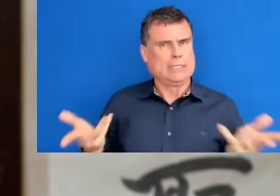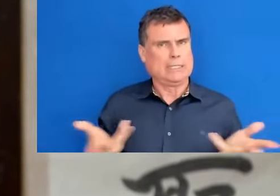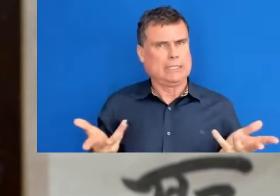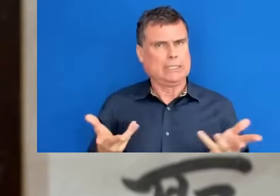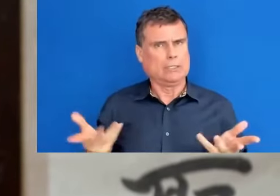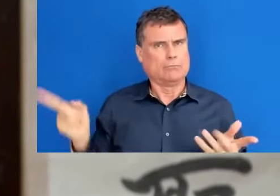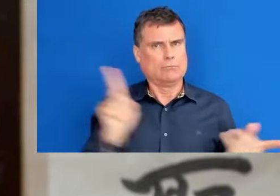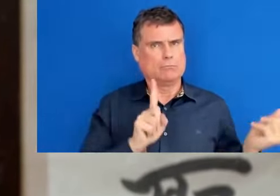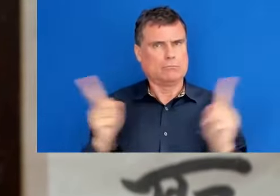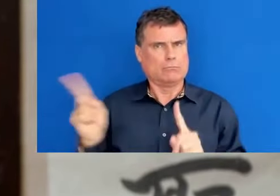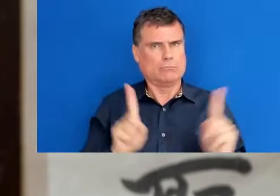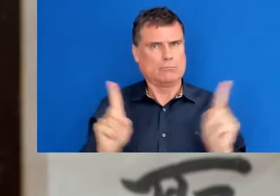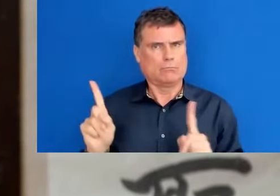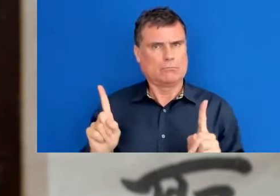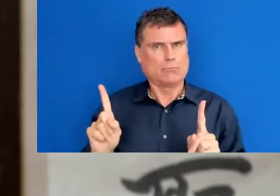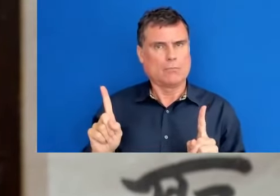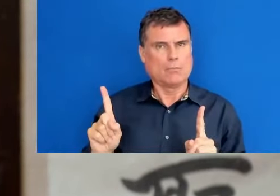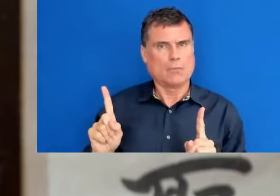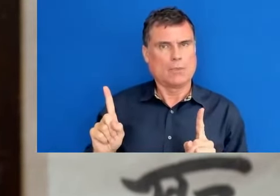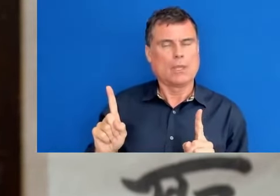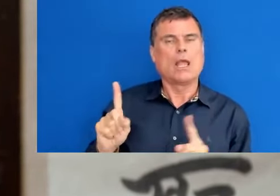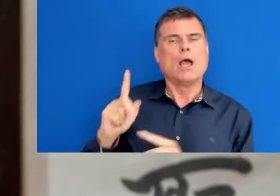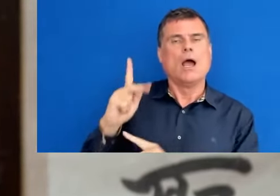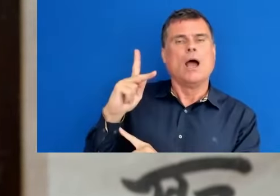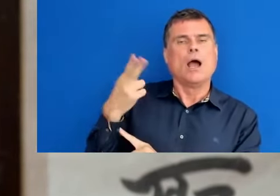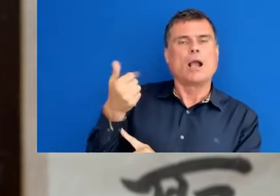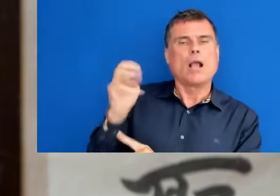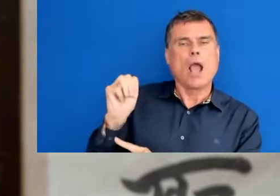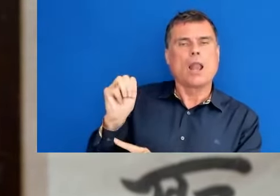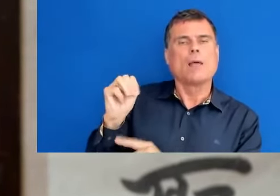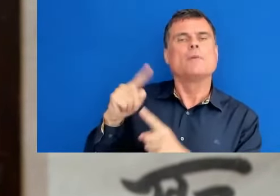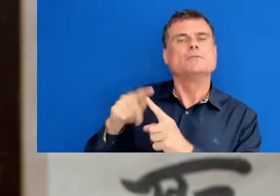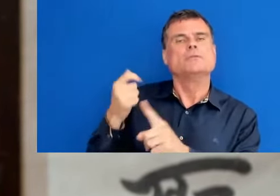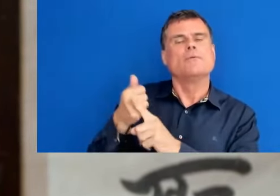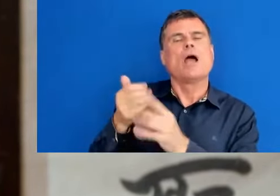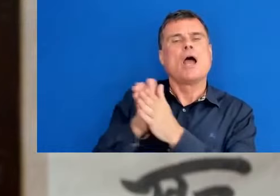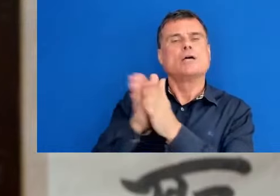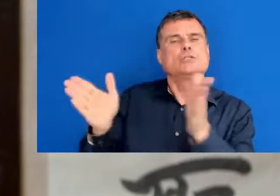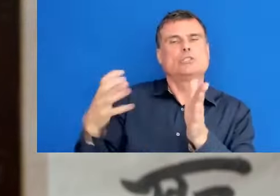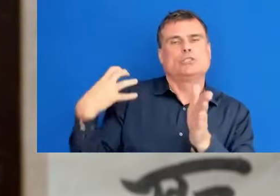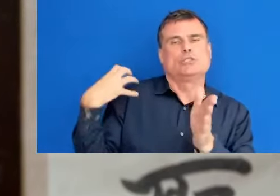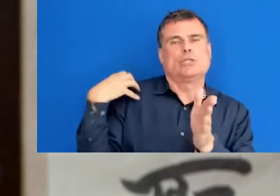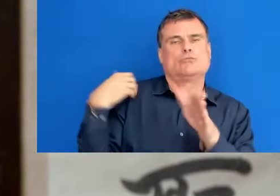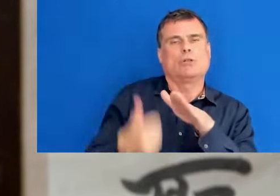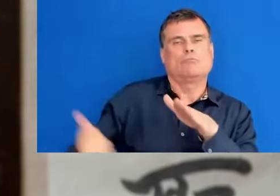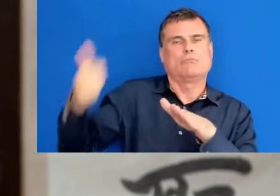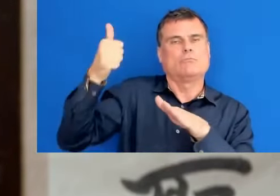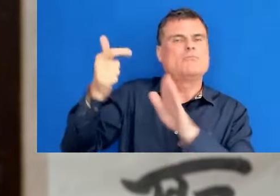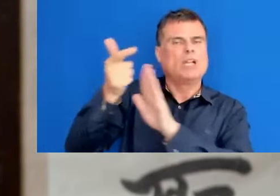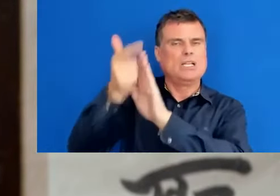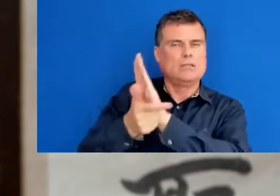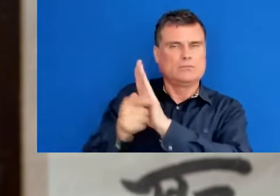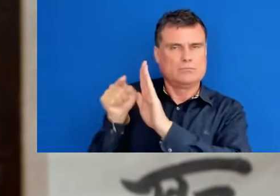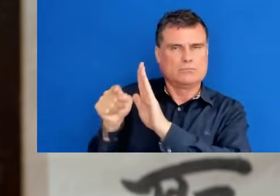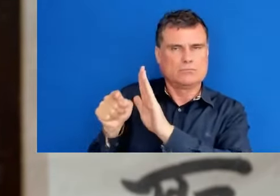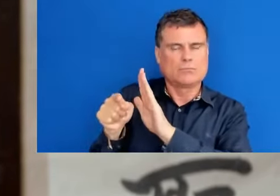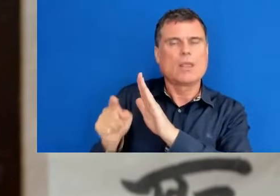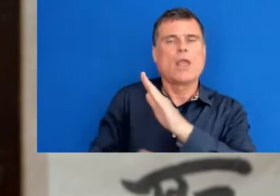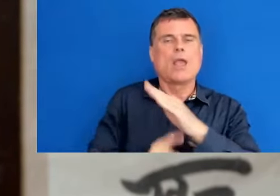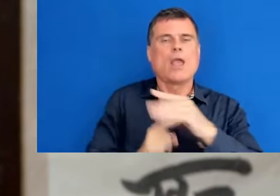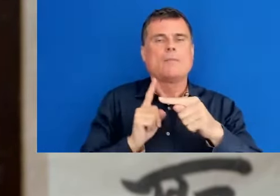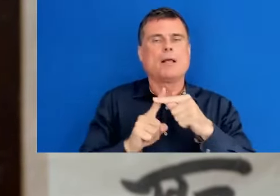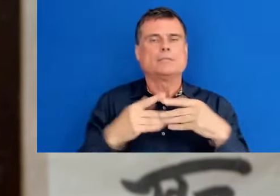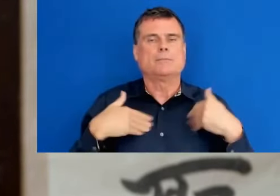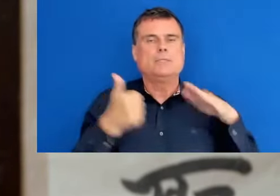dignitaries that we have here. We have Minister Nathan Cullen. We have the Attorney General David Eby, MLA Henry Yao, Minister of